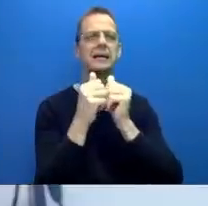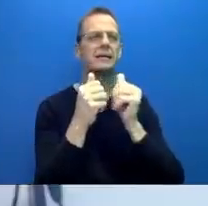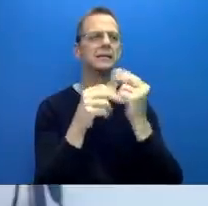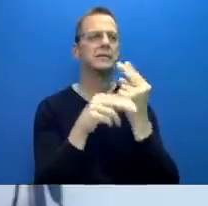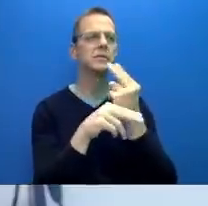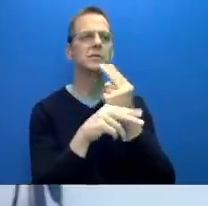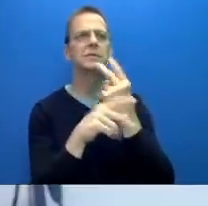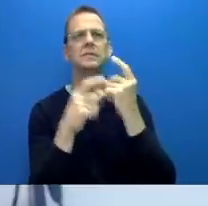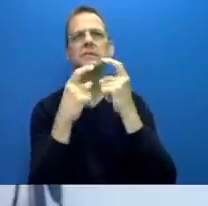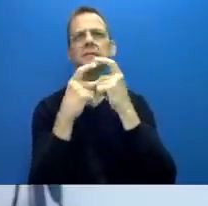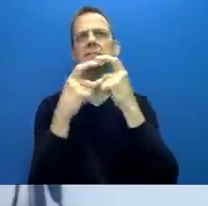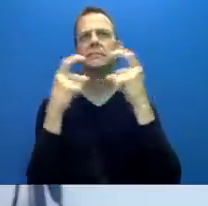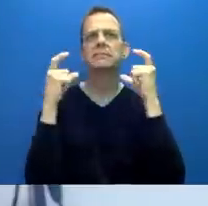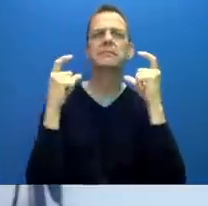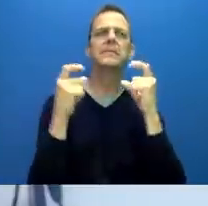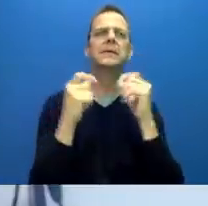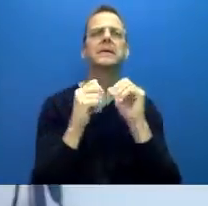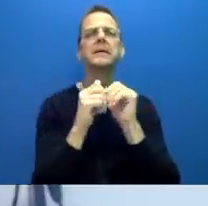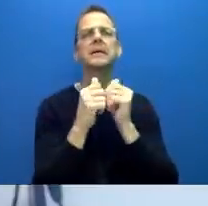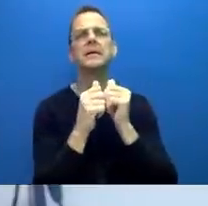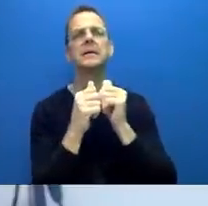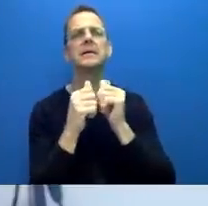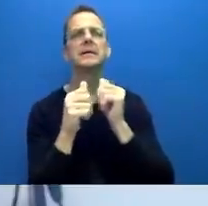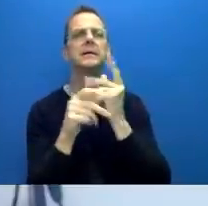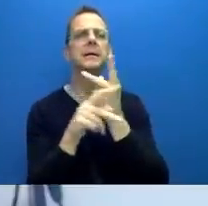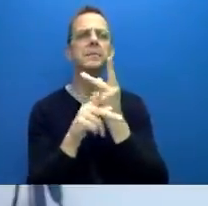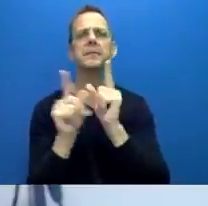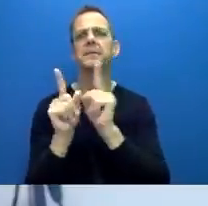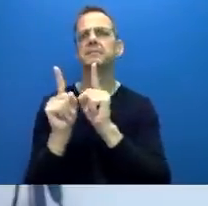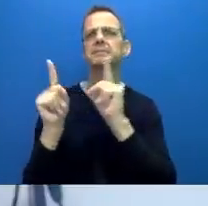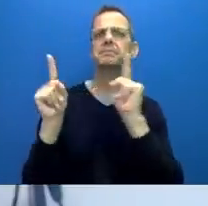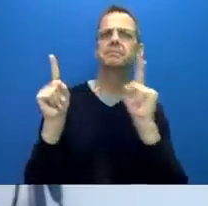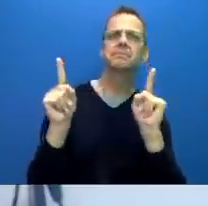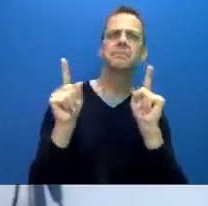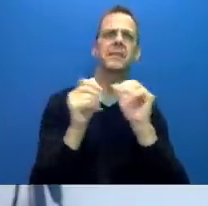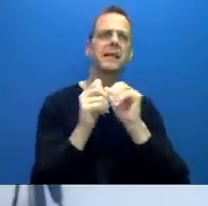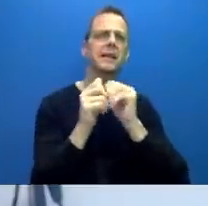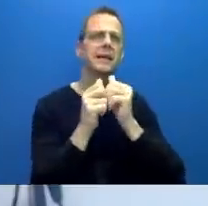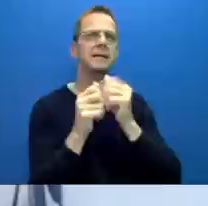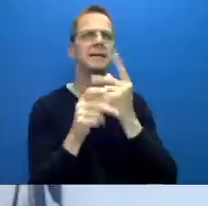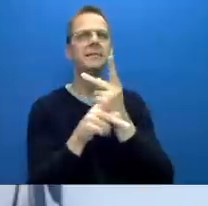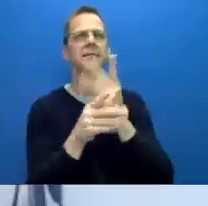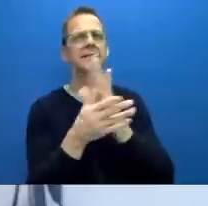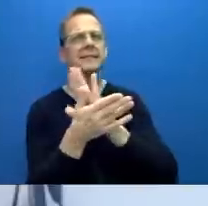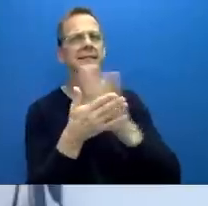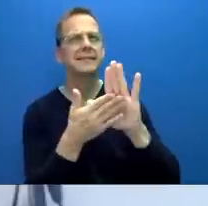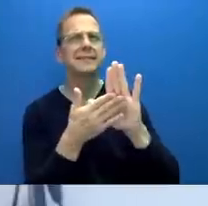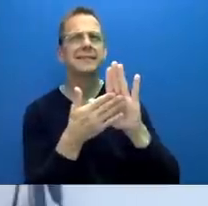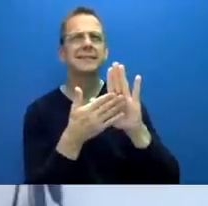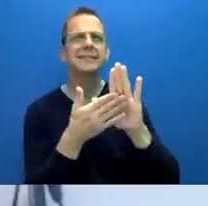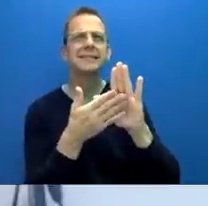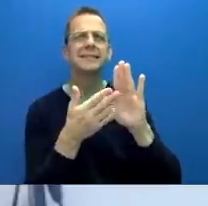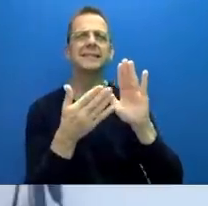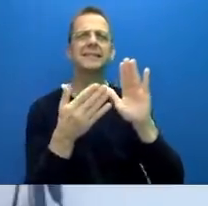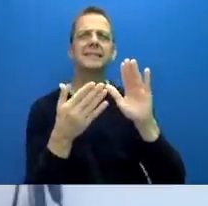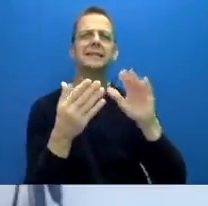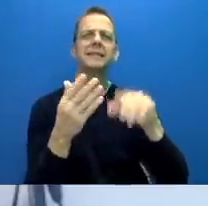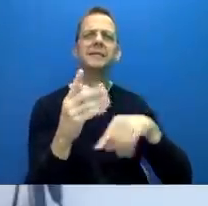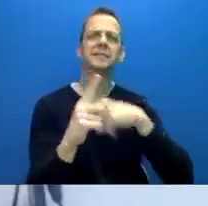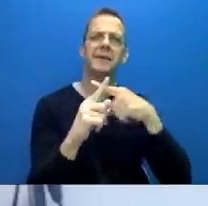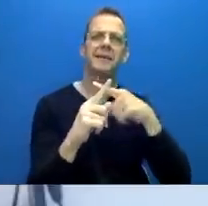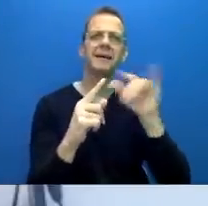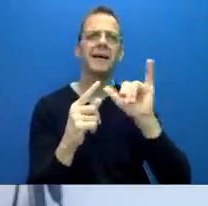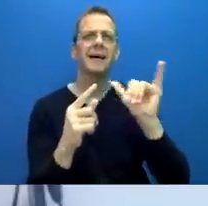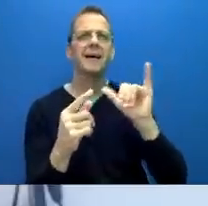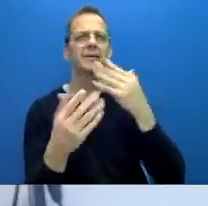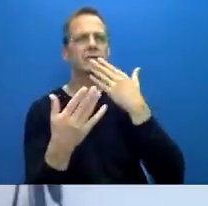And as well, just making sure that they're having meaningful interactions. Play with them, laugh with them, talk with them, talk